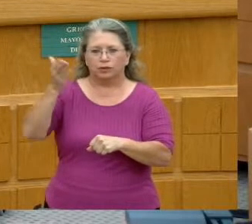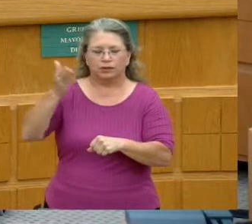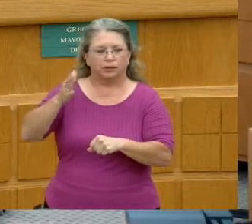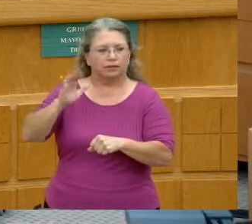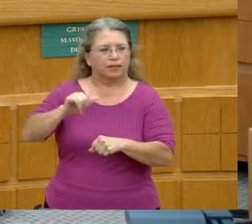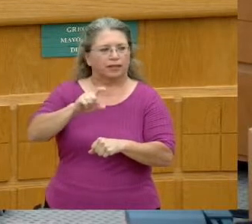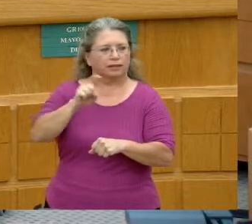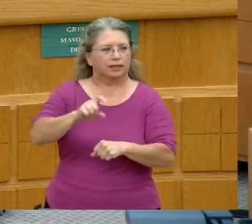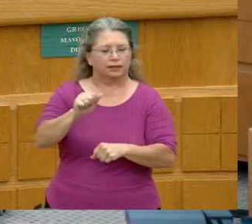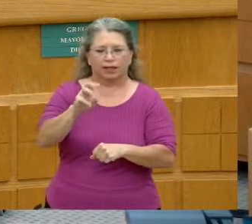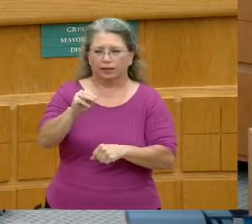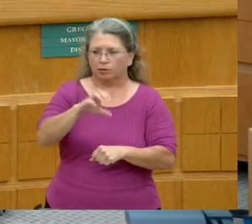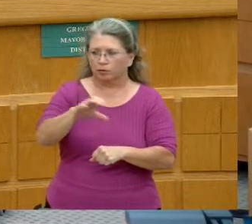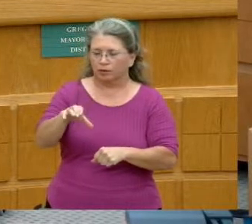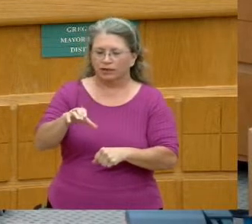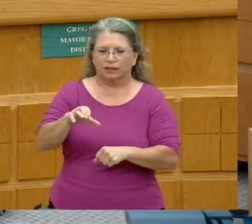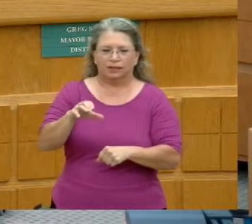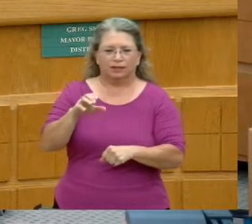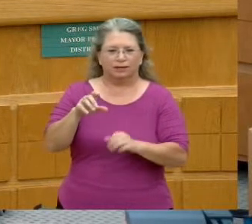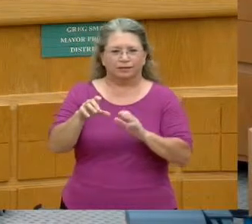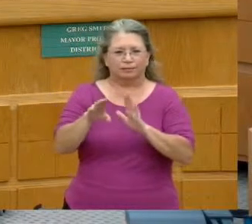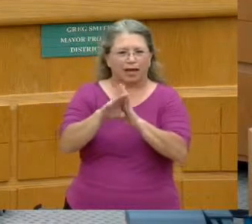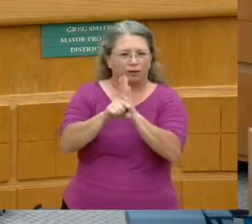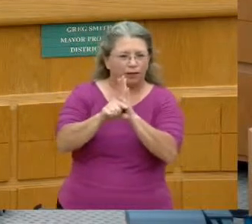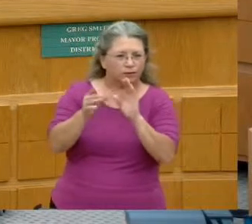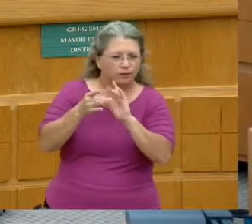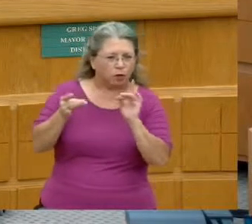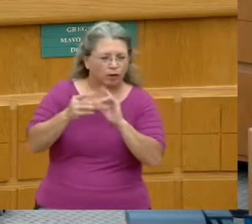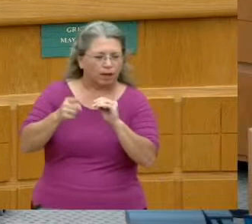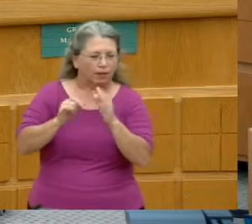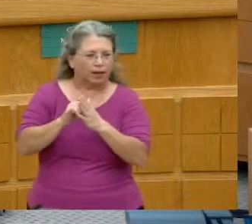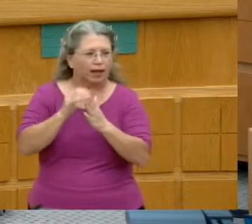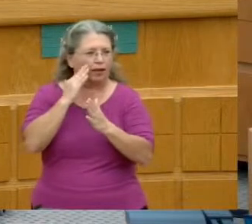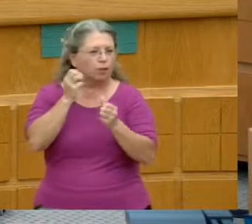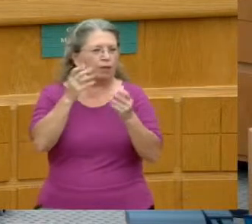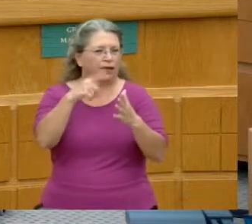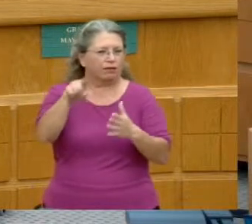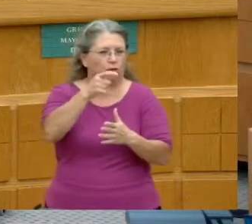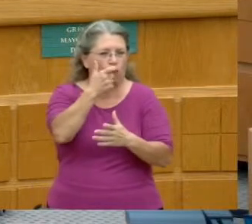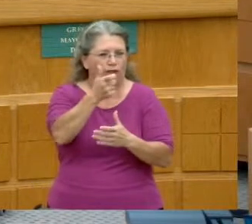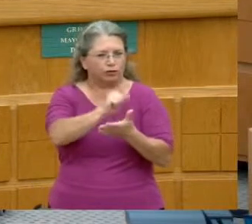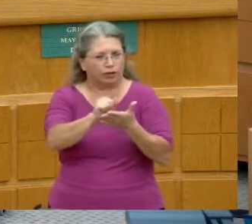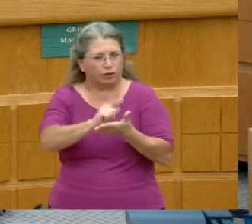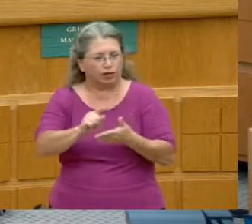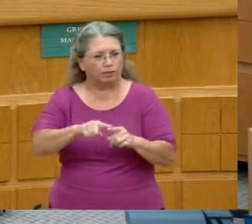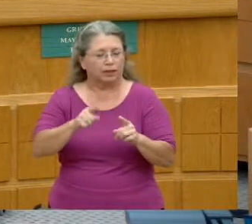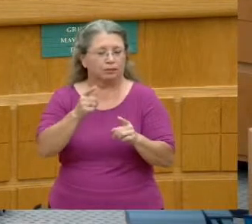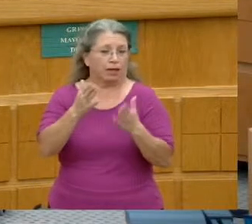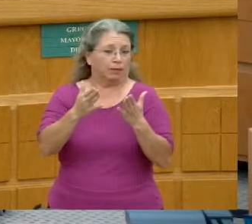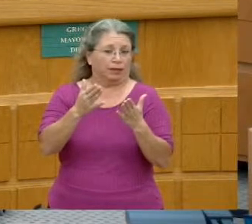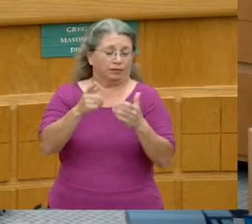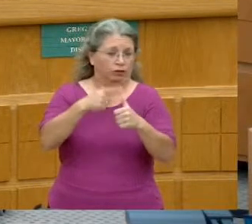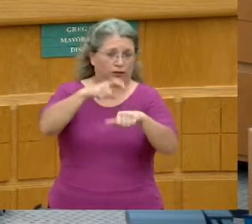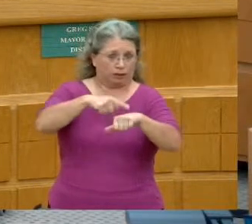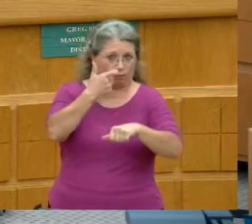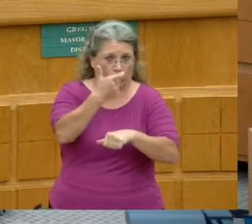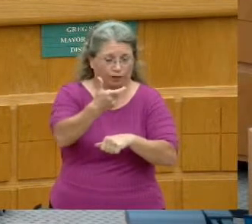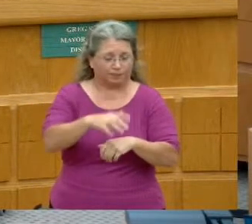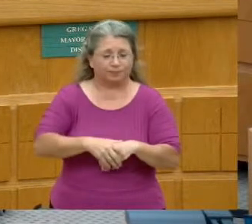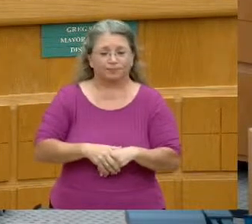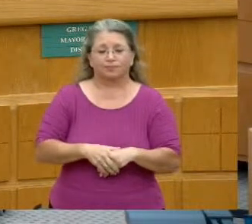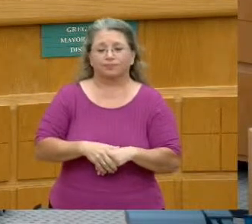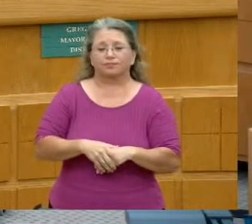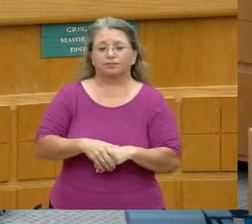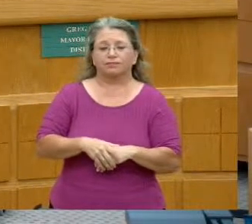the background story, if you're just joining us, I know many people watch us every week, but many months ago when